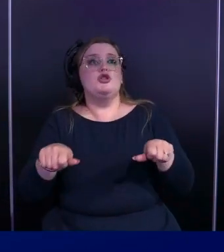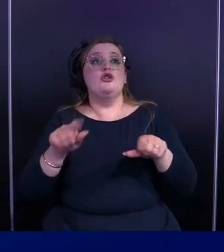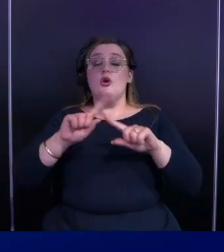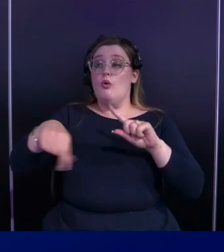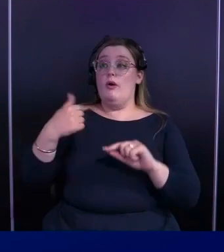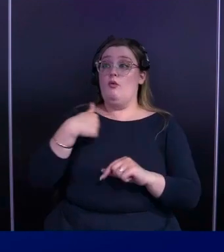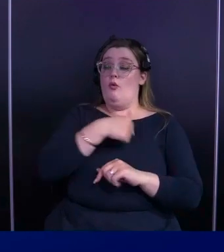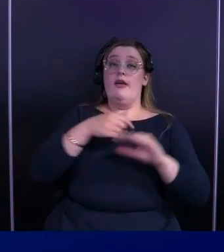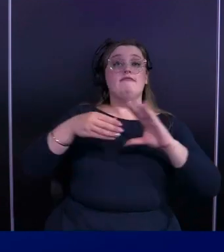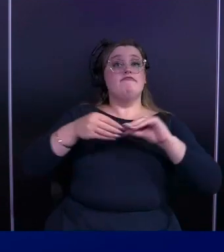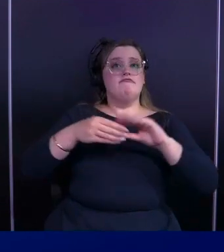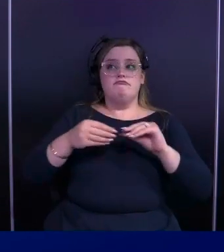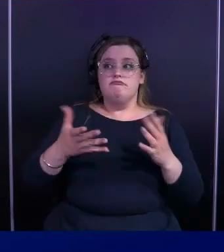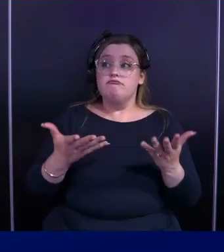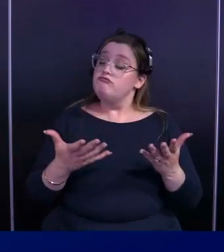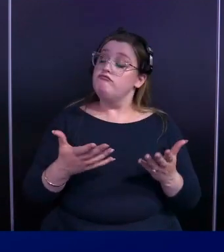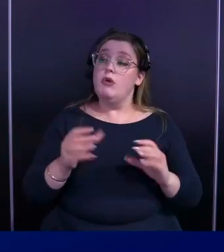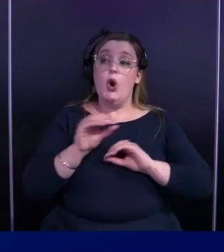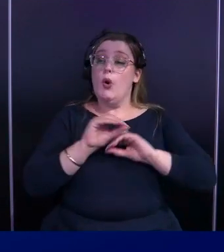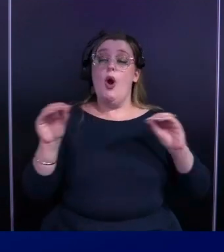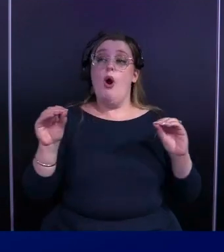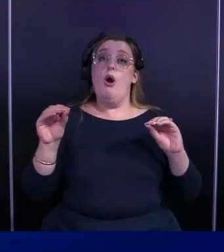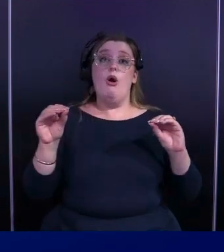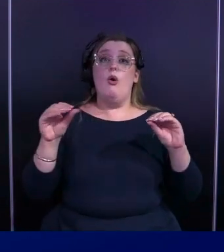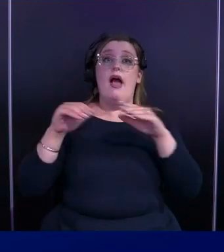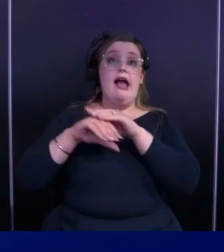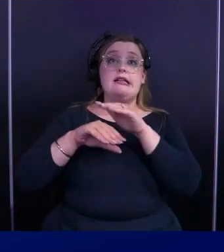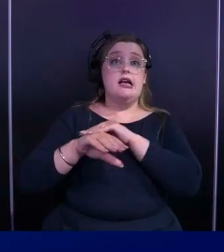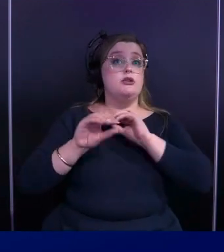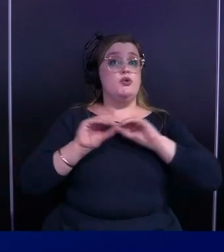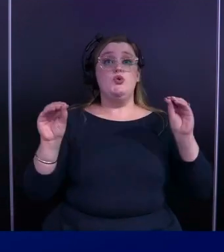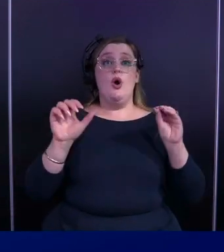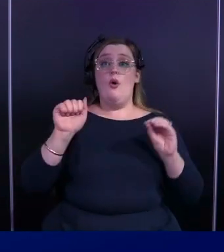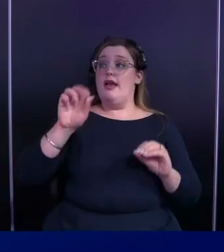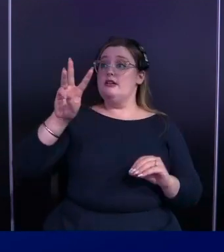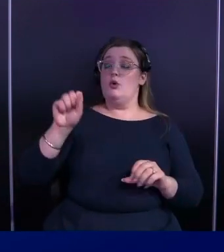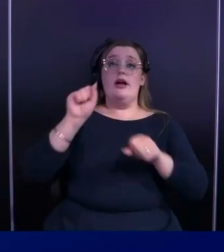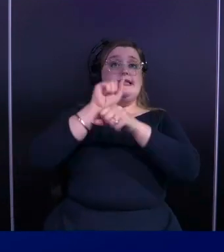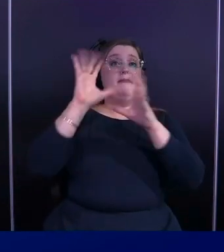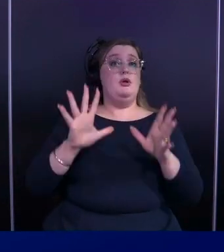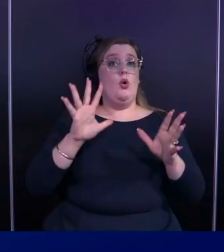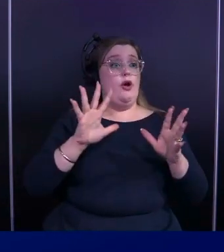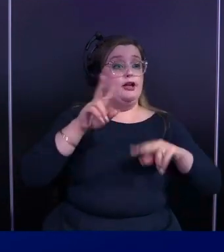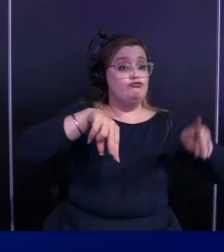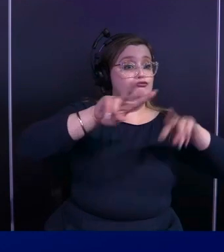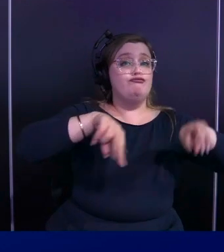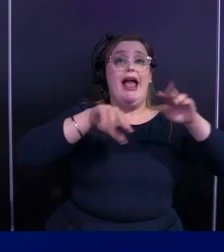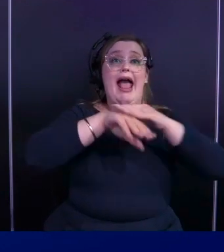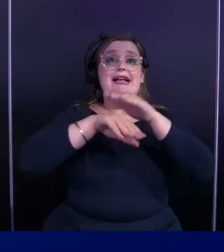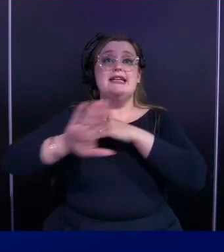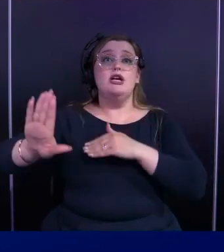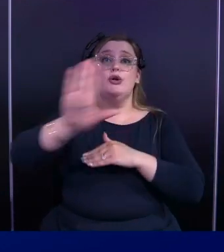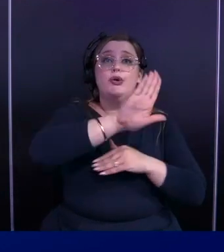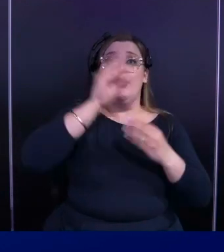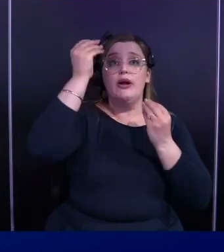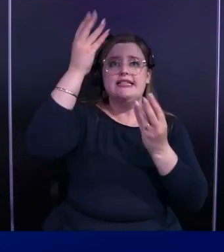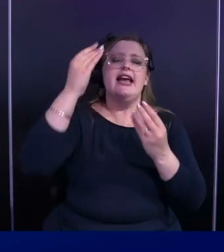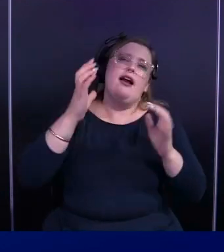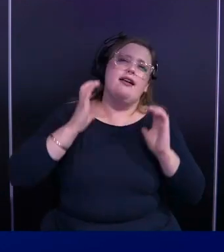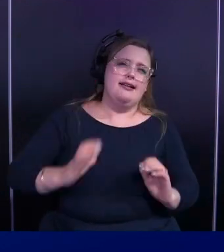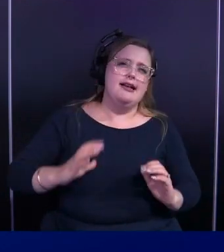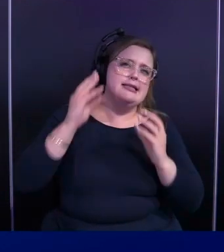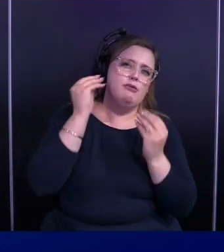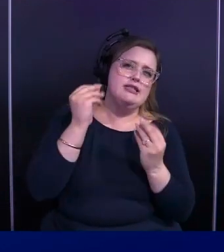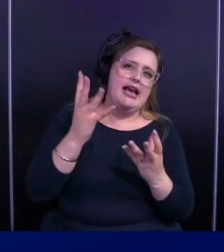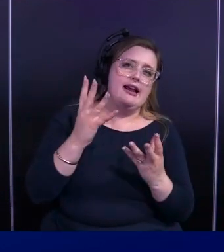say that there is no access from an AWS employee to your data or to a customer data in particular,